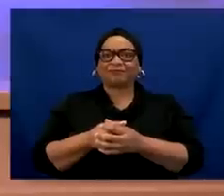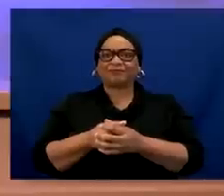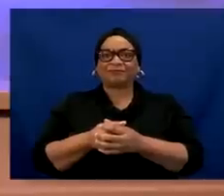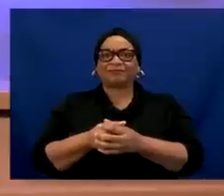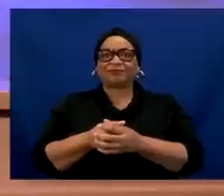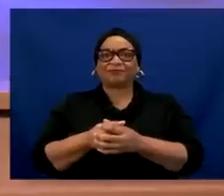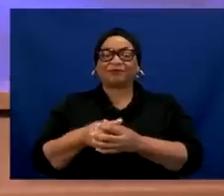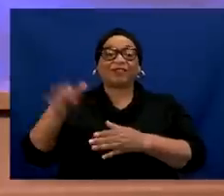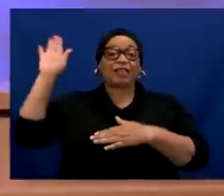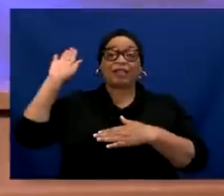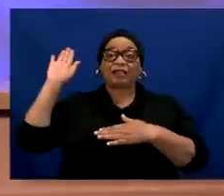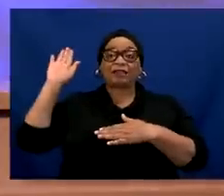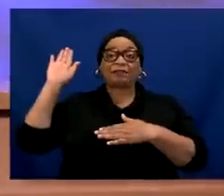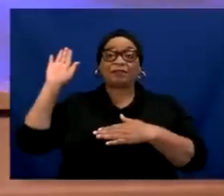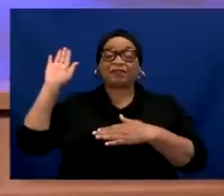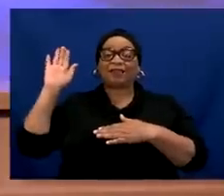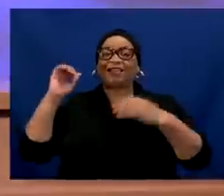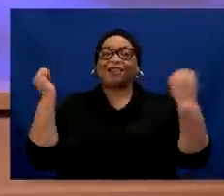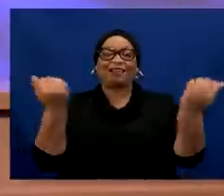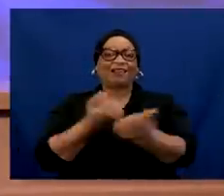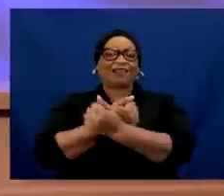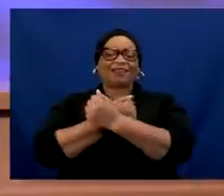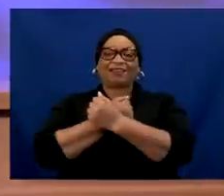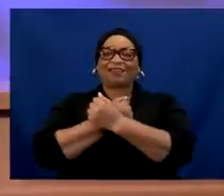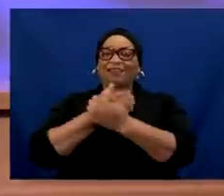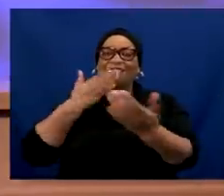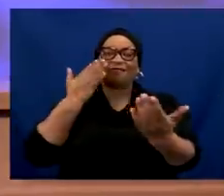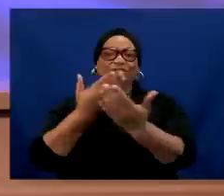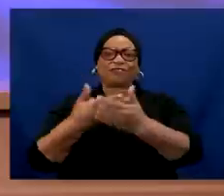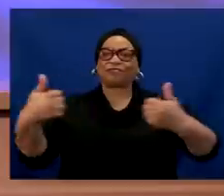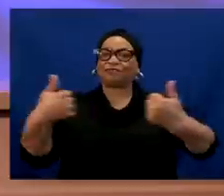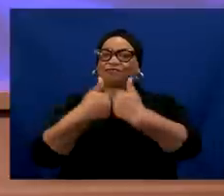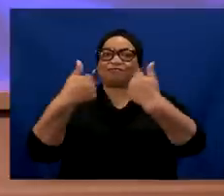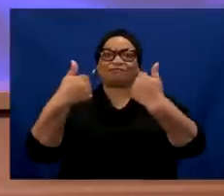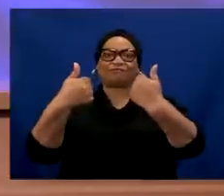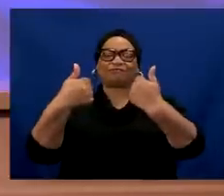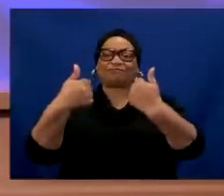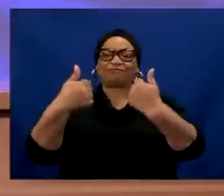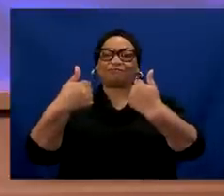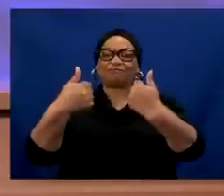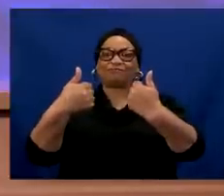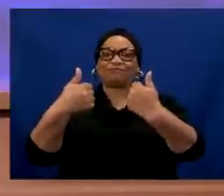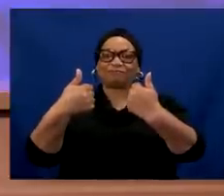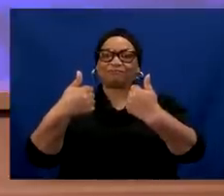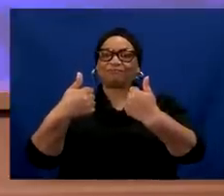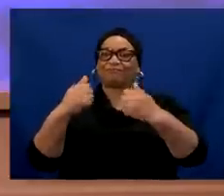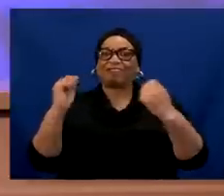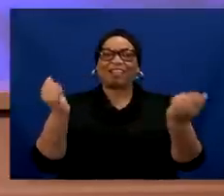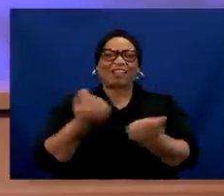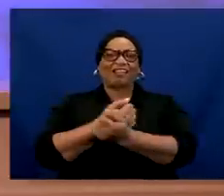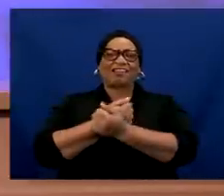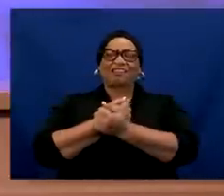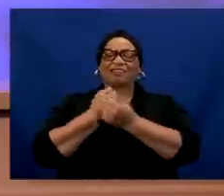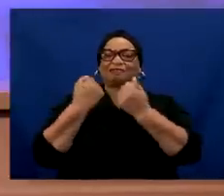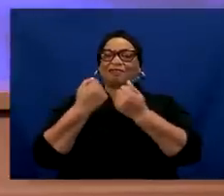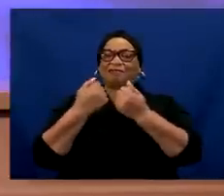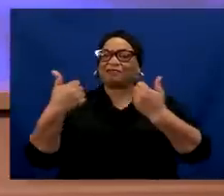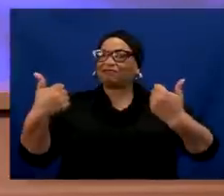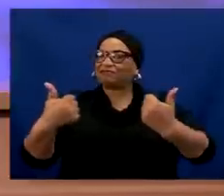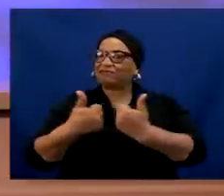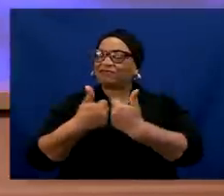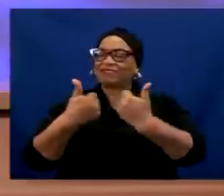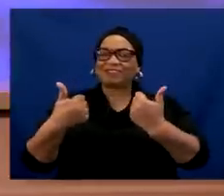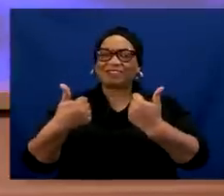I'll admit it, church family, I love a good challenge. I love to be stretched. I love to